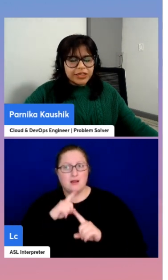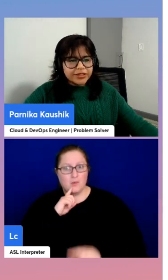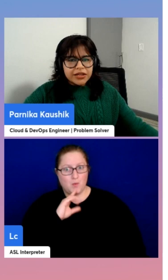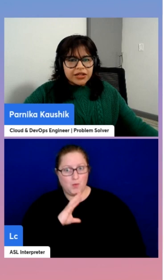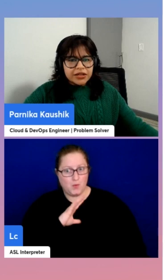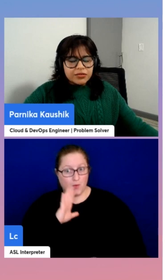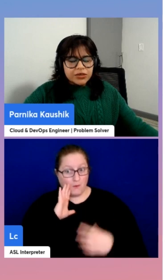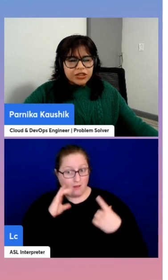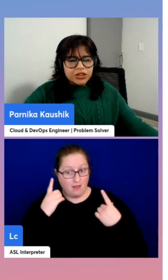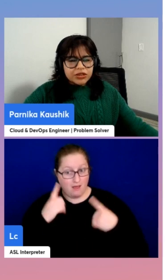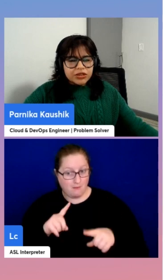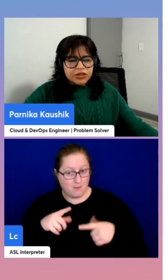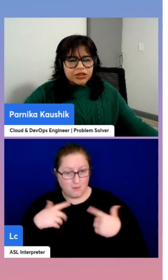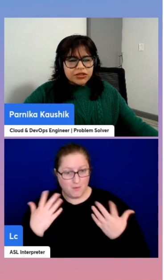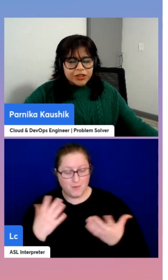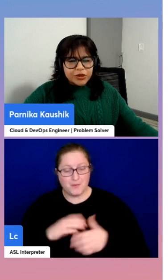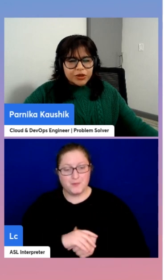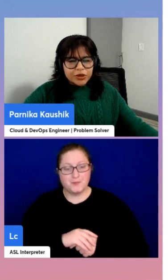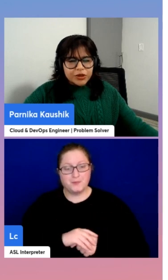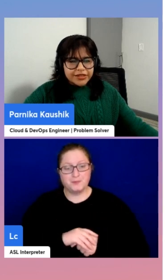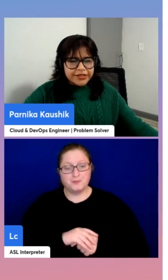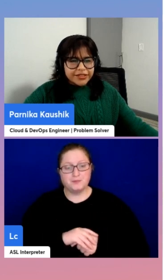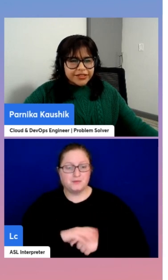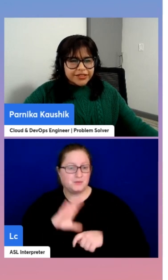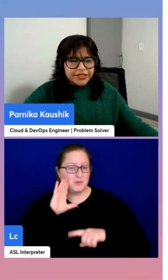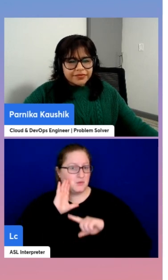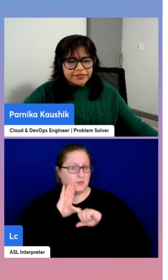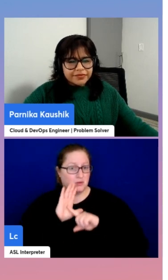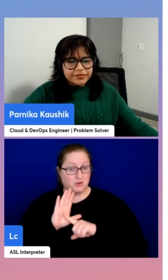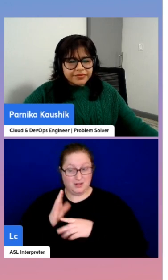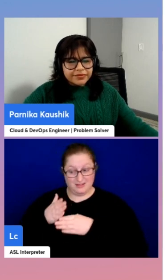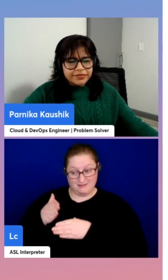happens, which I'm going to show you once that's done.